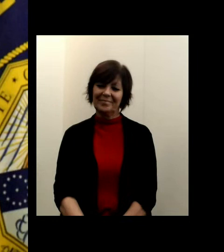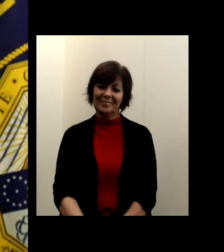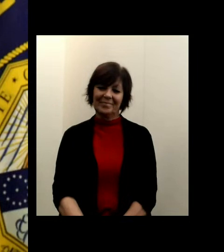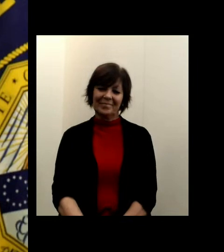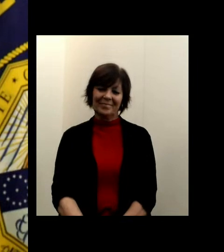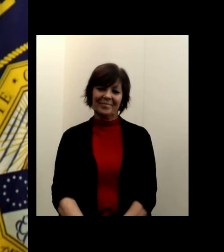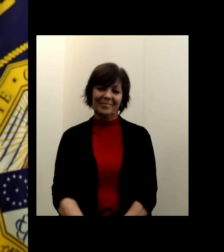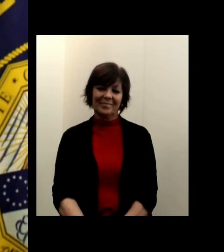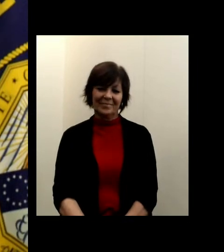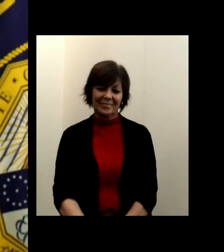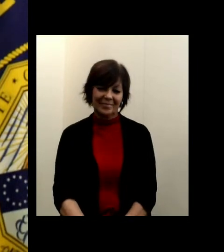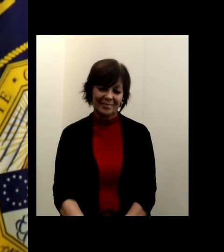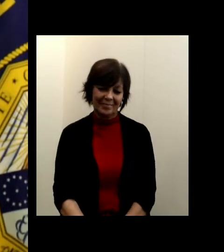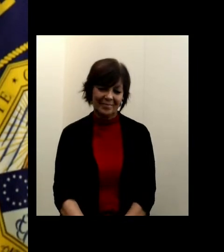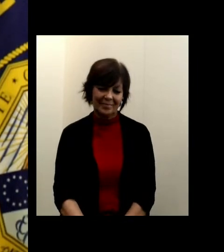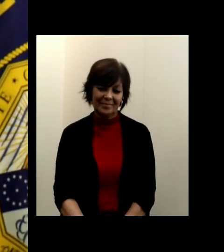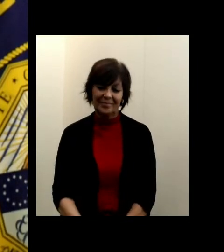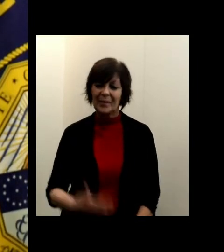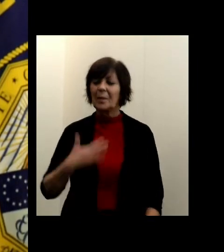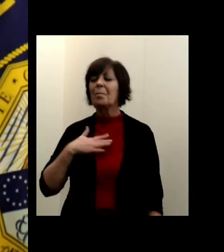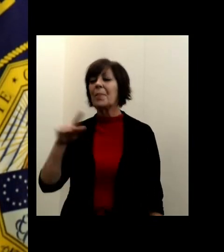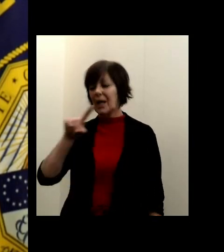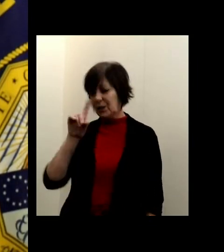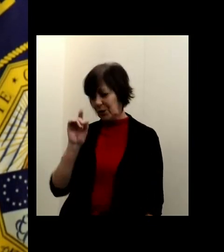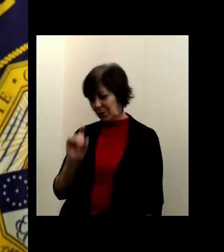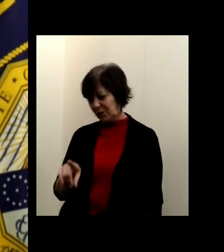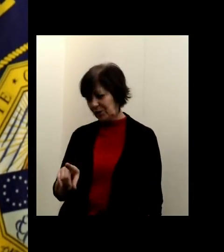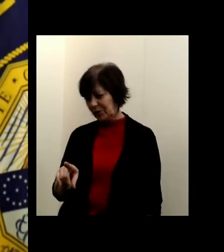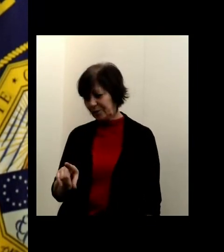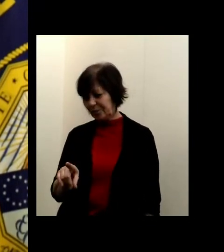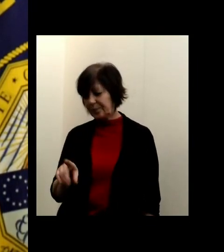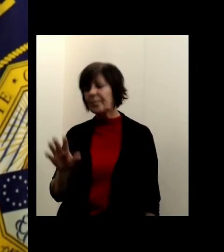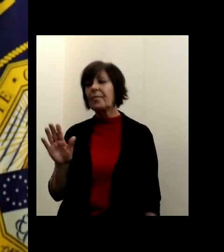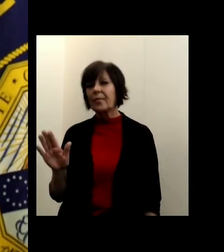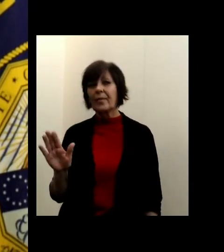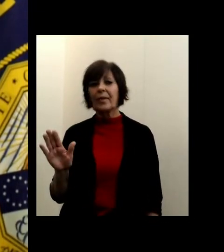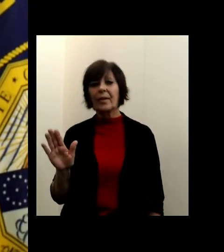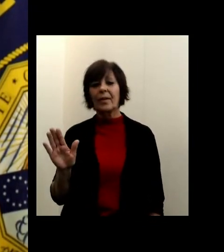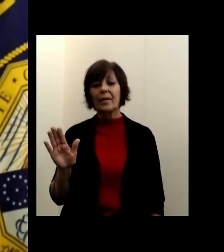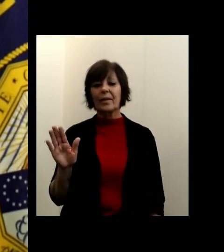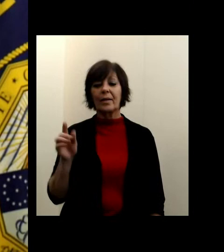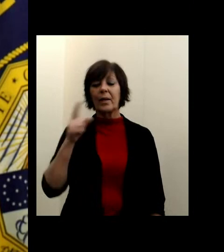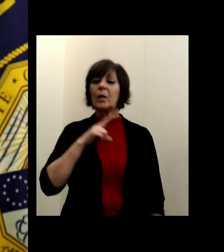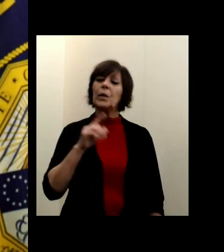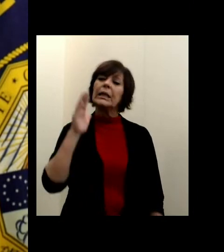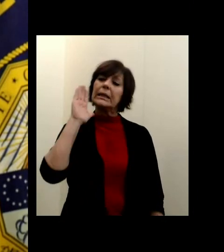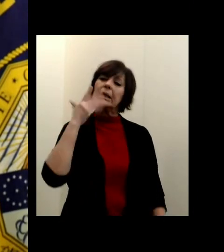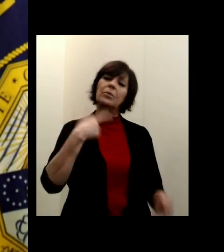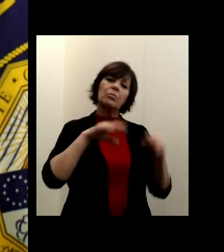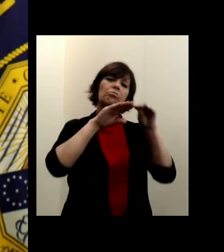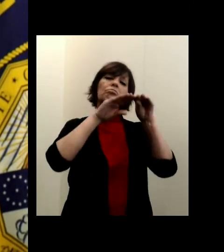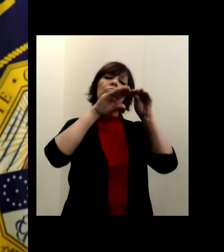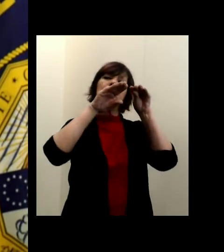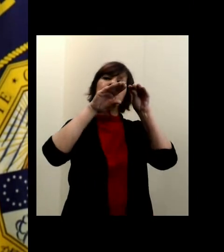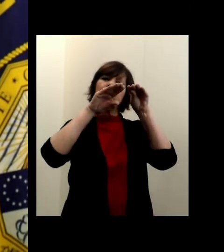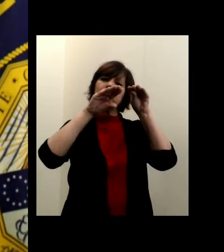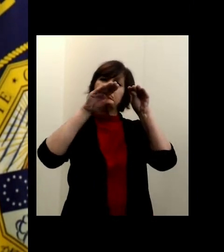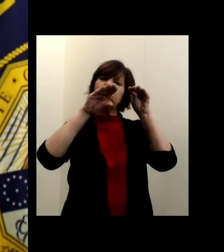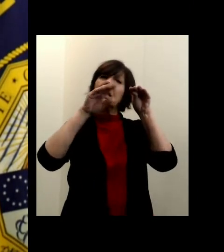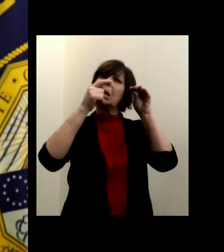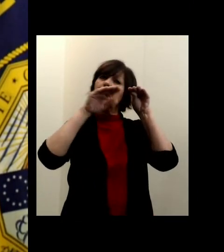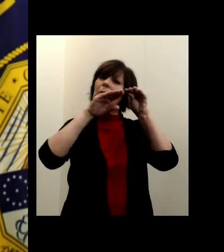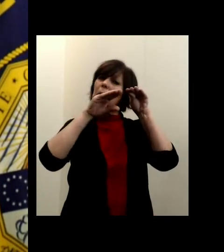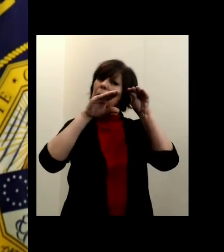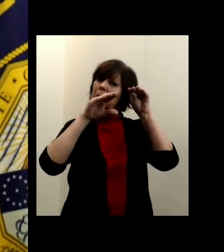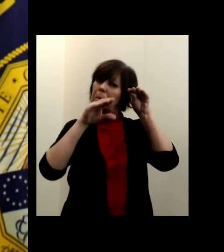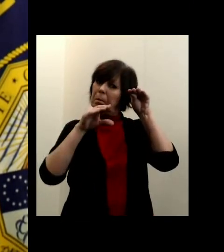right. So my question is, in light of the fact that we seem to have leveled off and are even showing some signs of declines